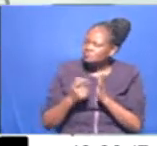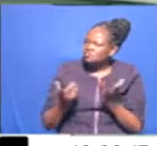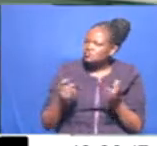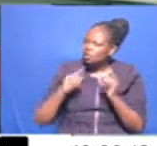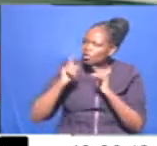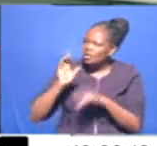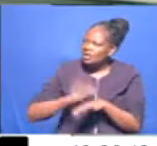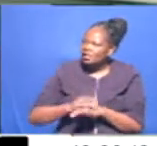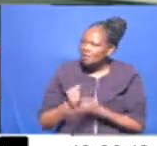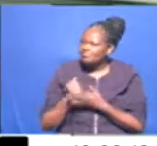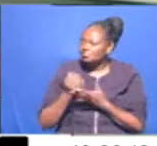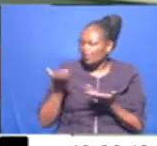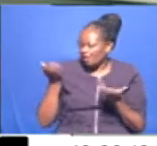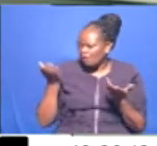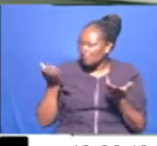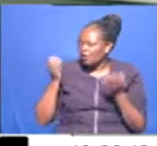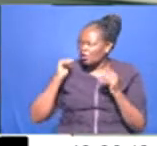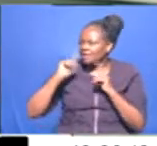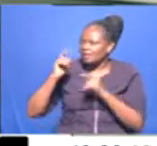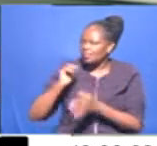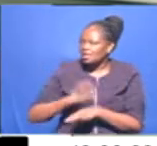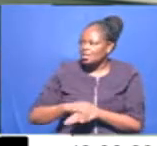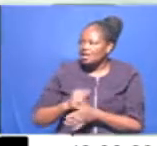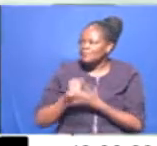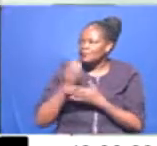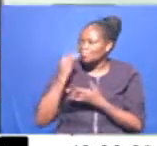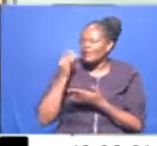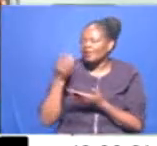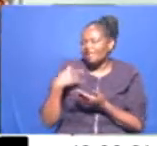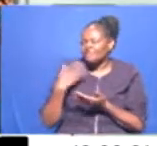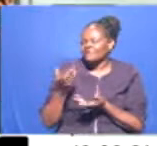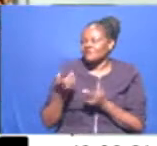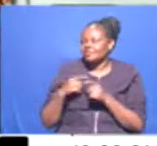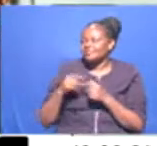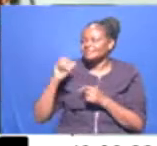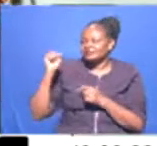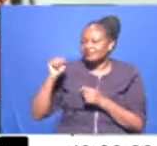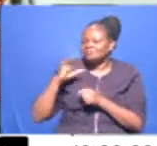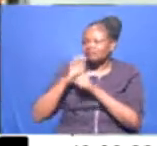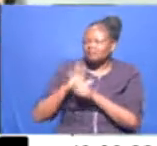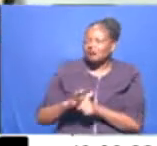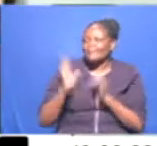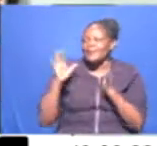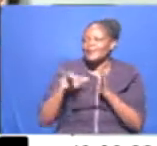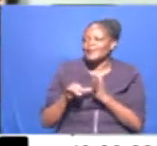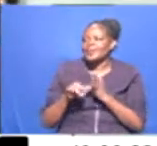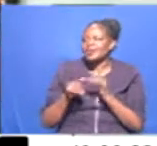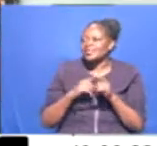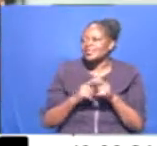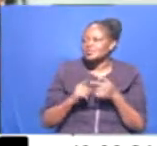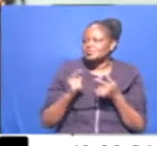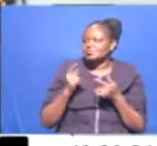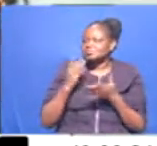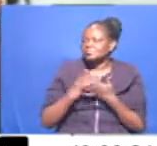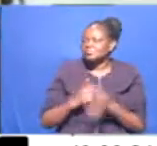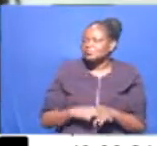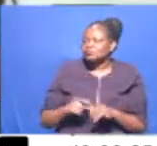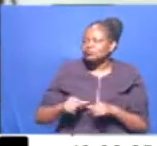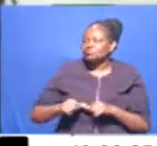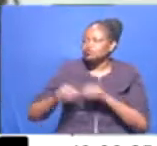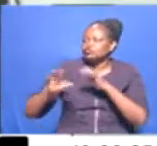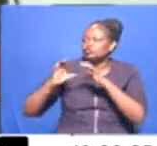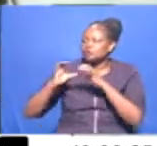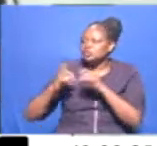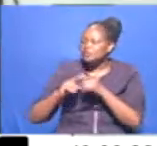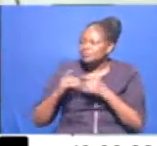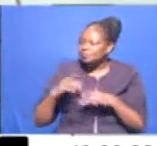get, get help because it is there. So yes, stigma is a big problem. And over time, we sustain this conversation. Then people